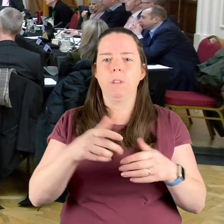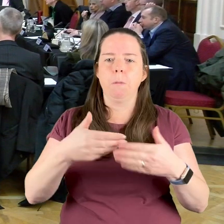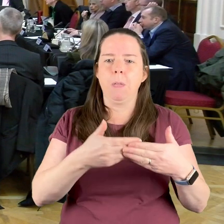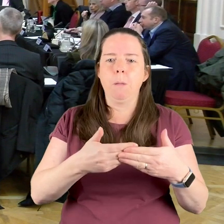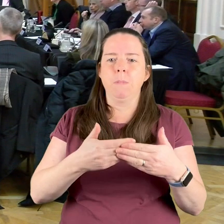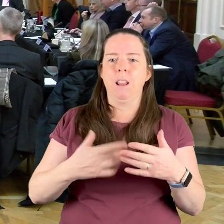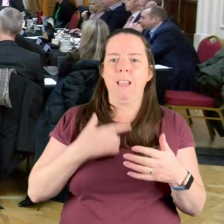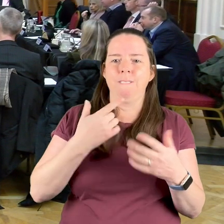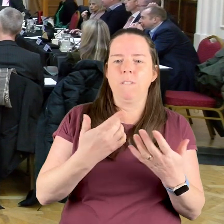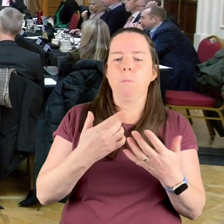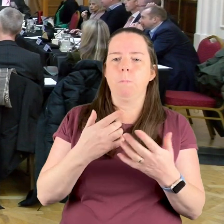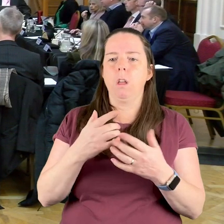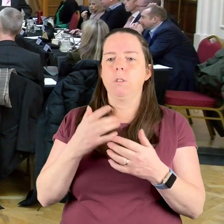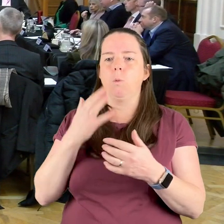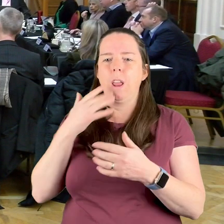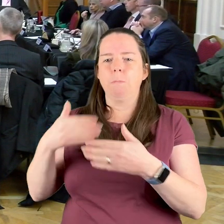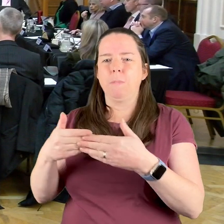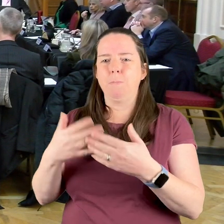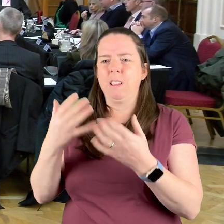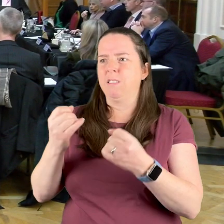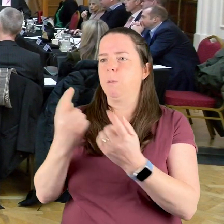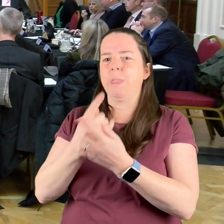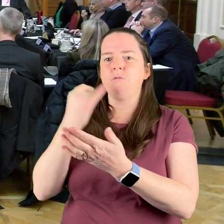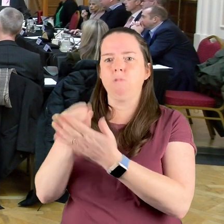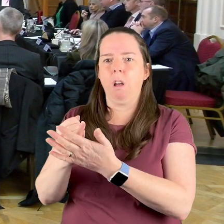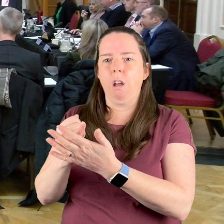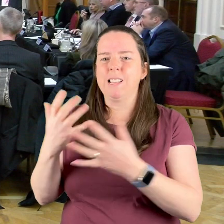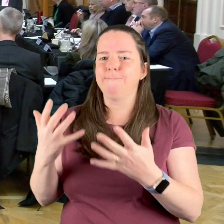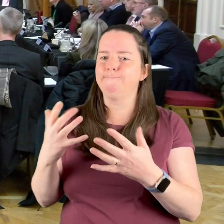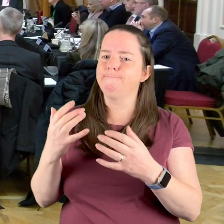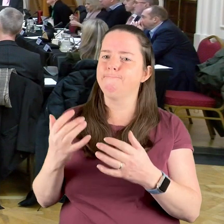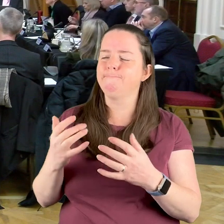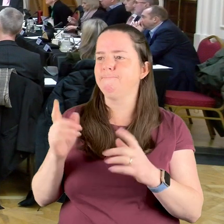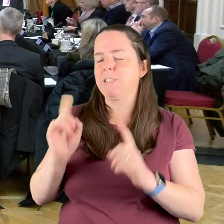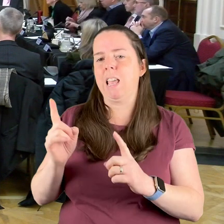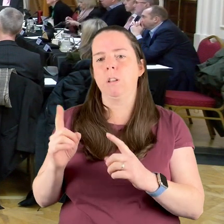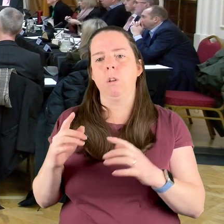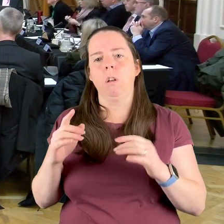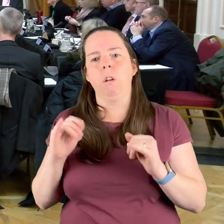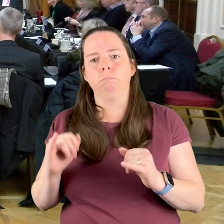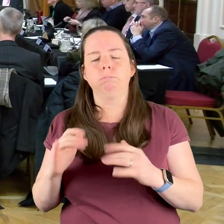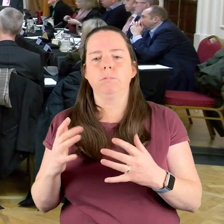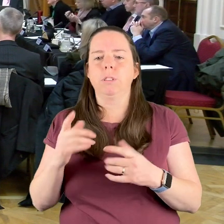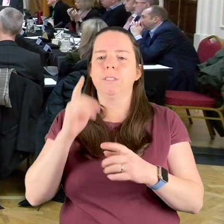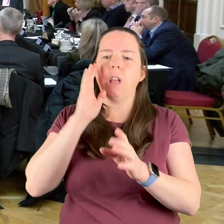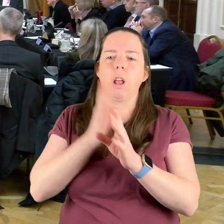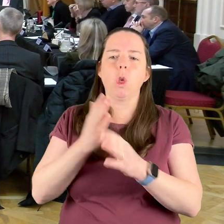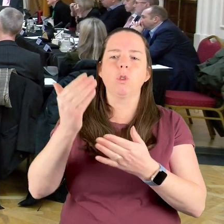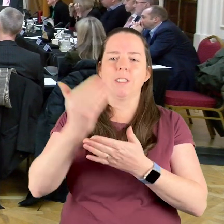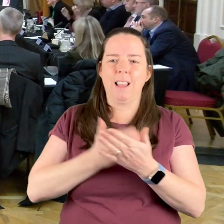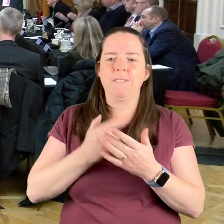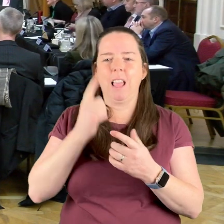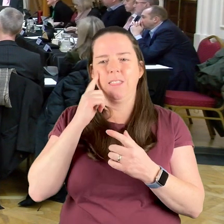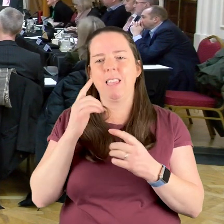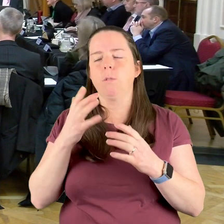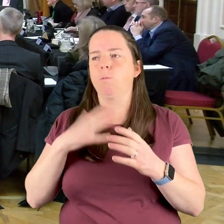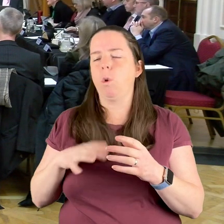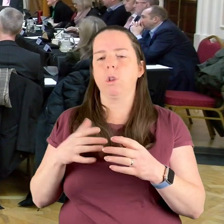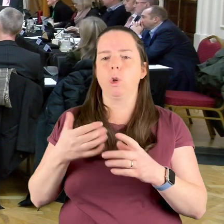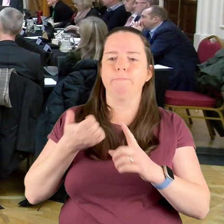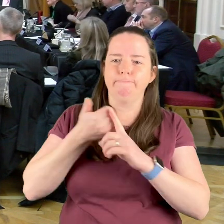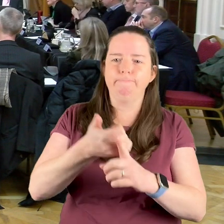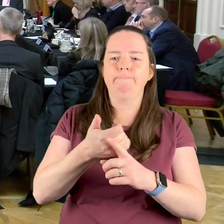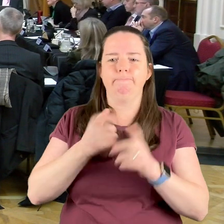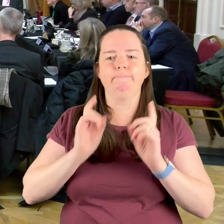about morbidity as well. When somebody just goes suddenly, somebody that is a bit normal. Yeah. So I think that psychological safety element, I think, is a